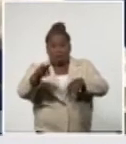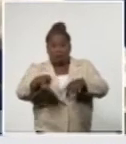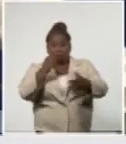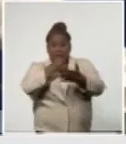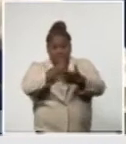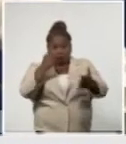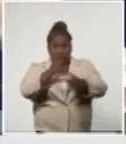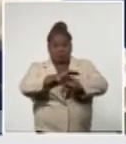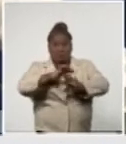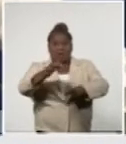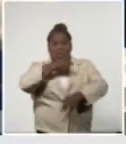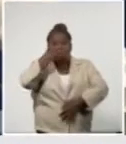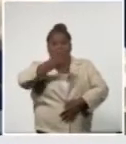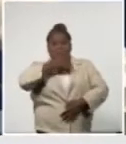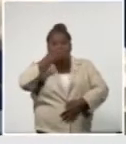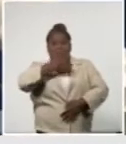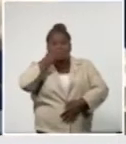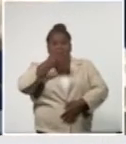Of the